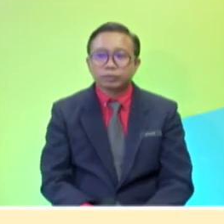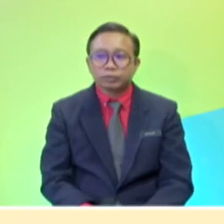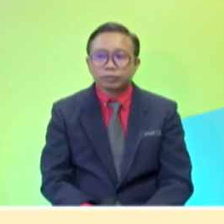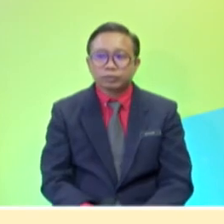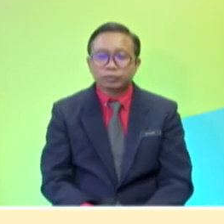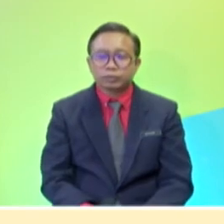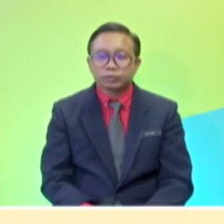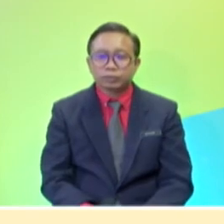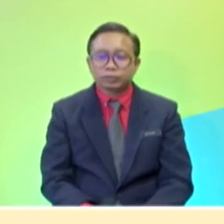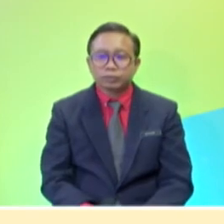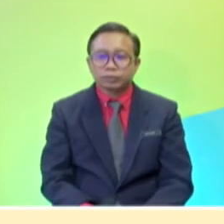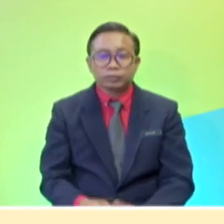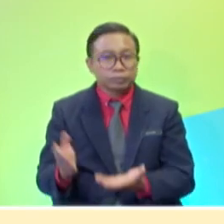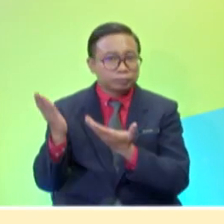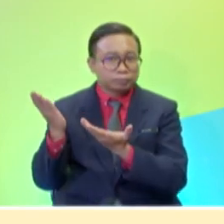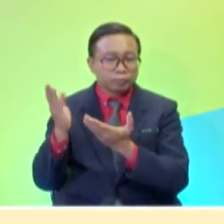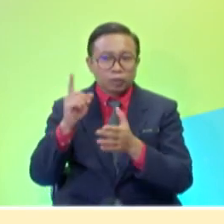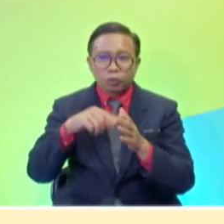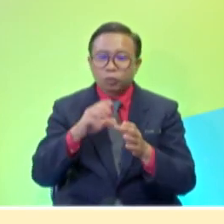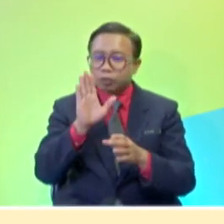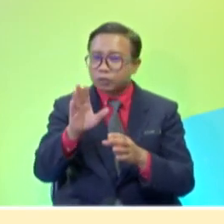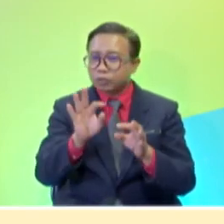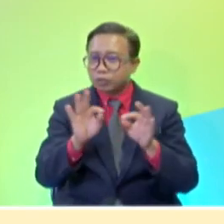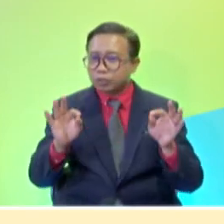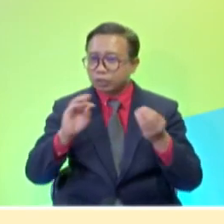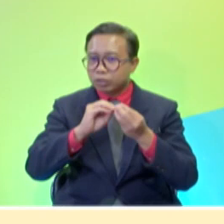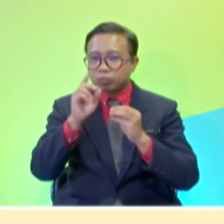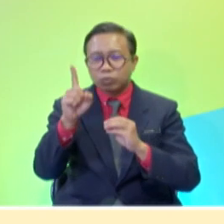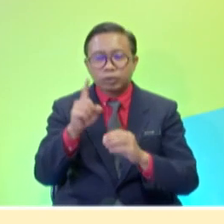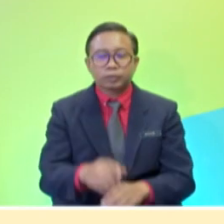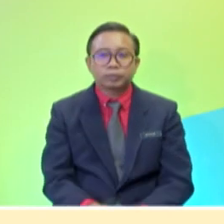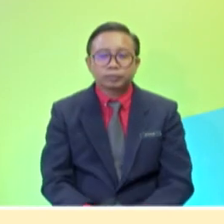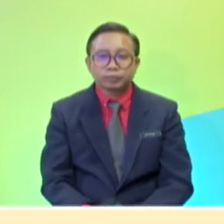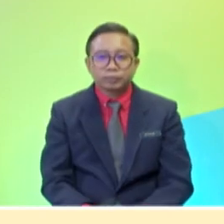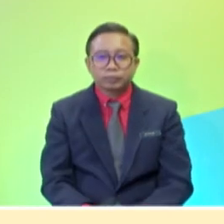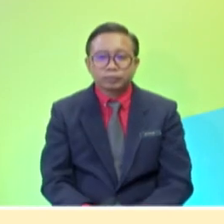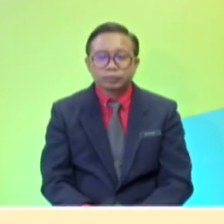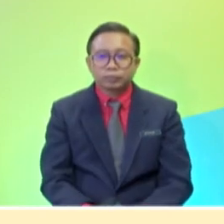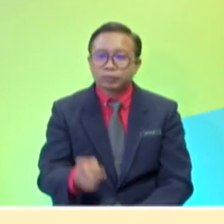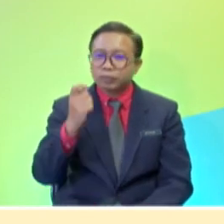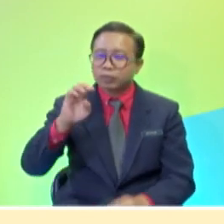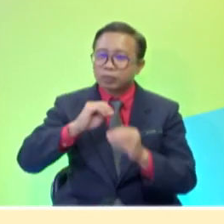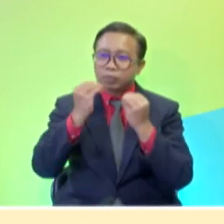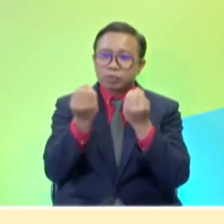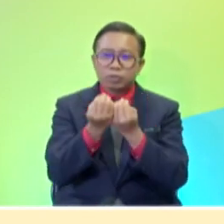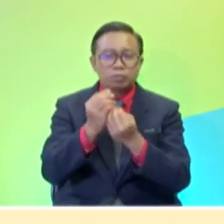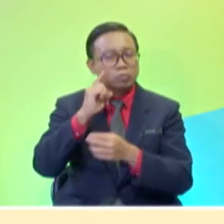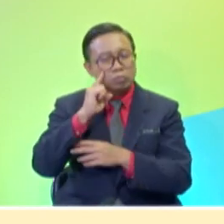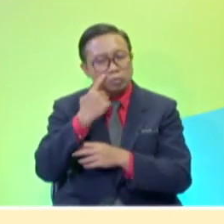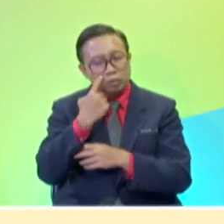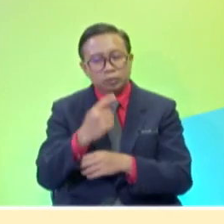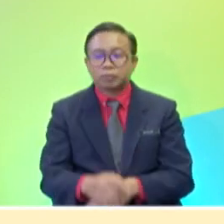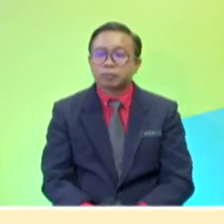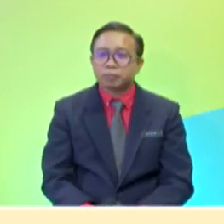Sinlin. All right. What's your sentence for number 1? The museum was a bit boring.